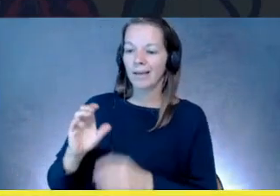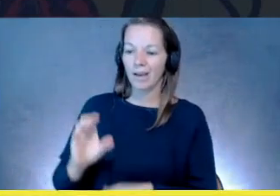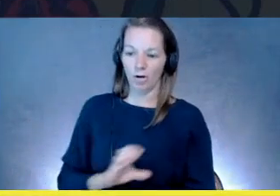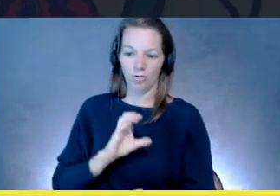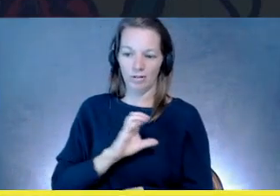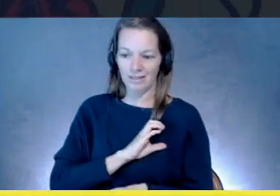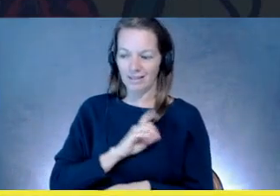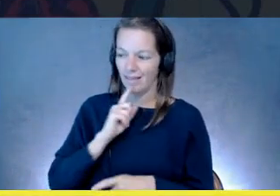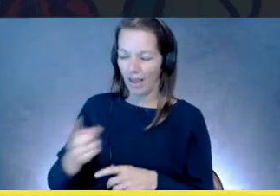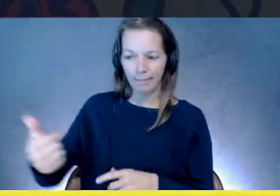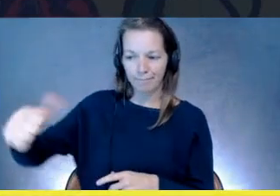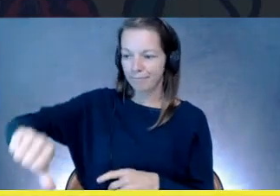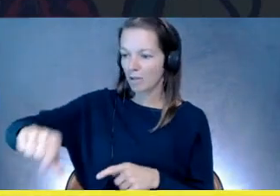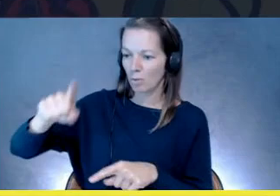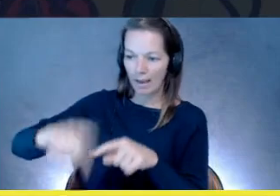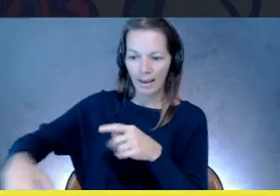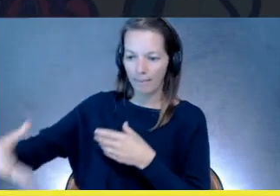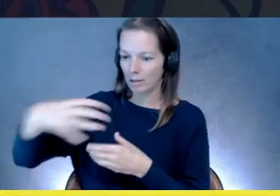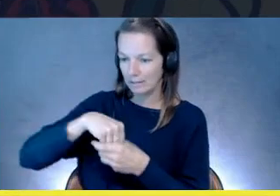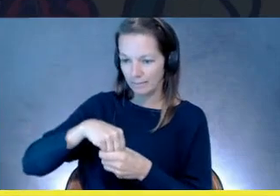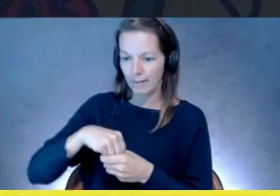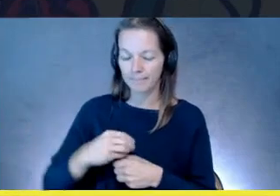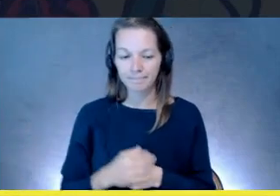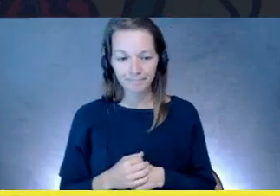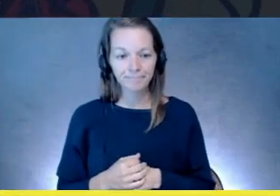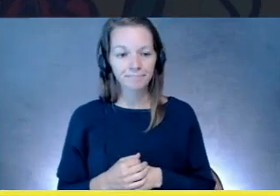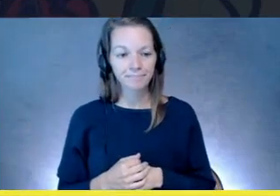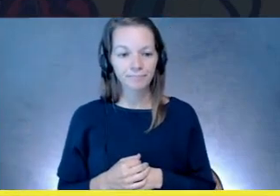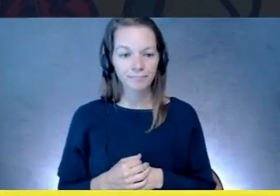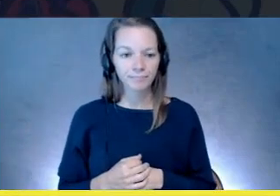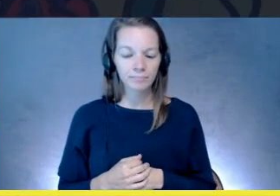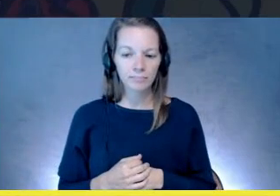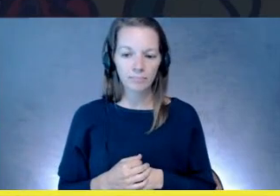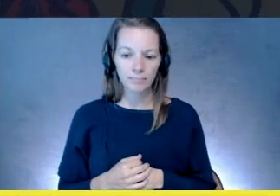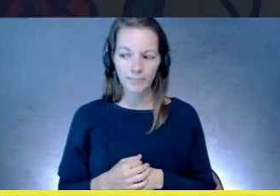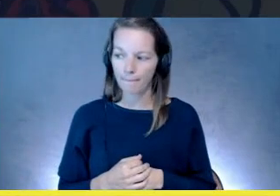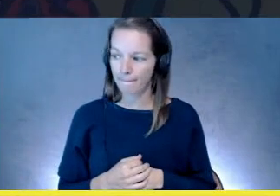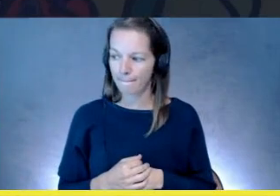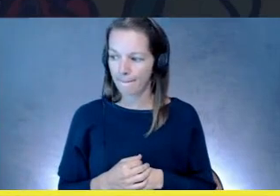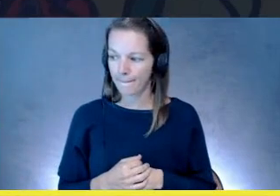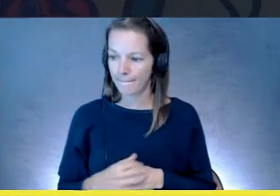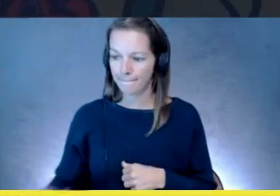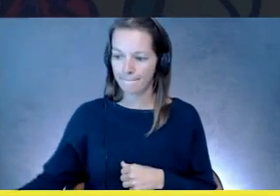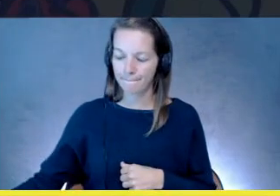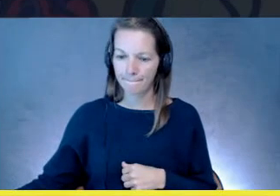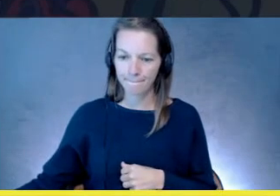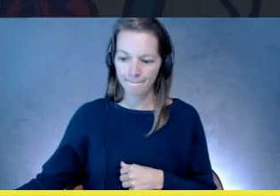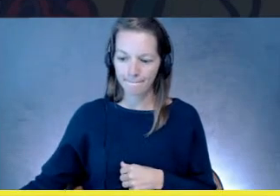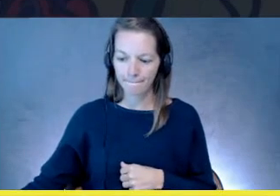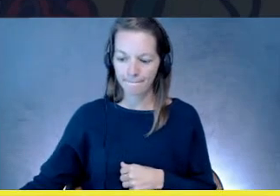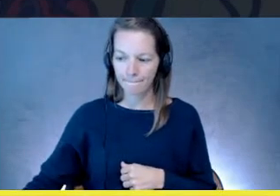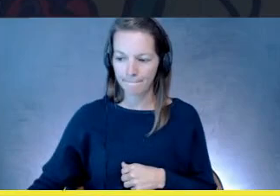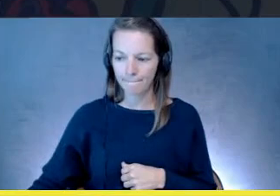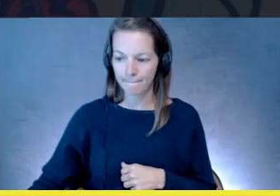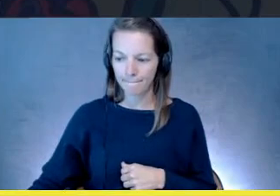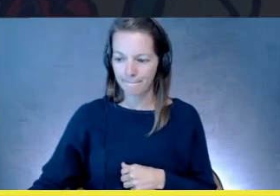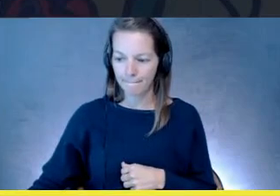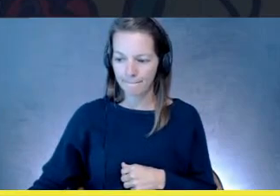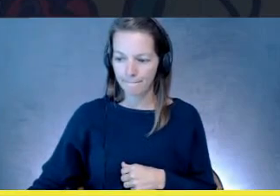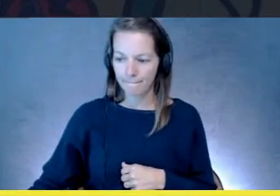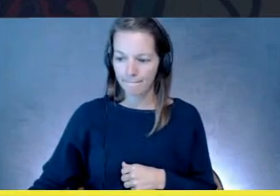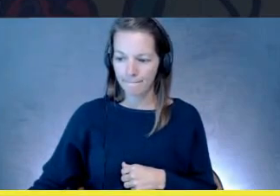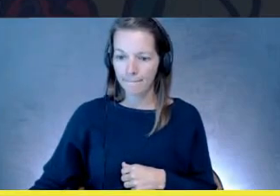disqualify participants from joining the study. Next slide, please. So our study